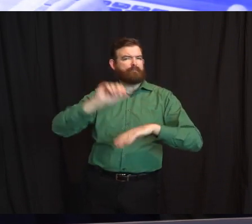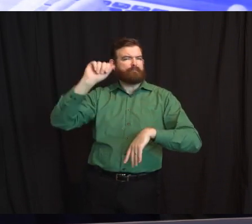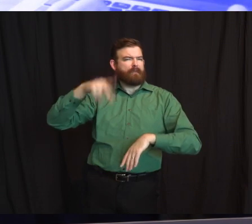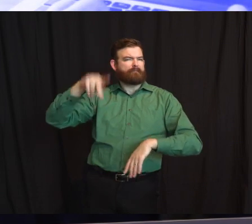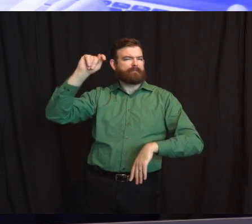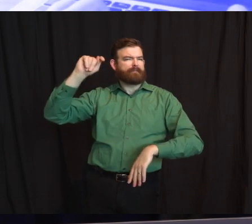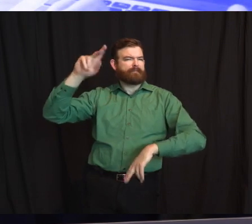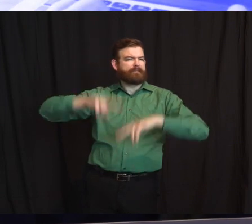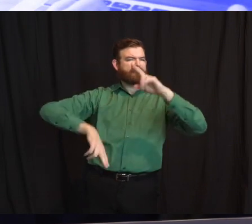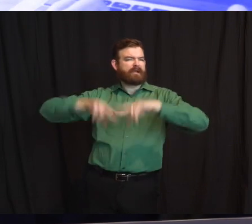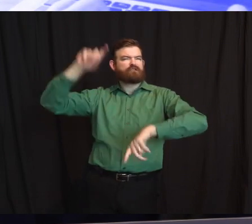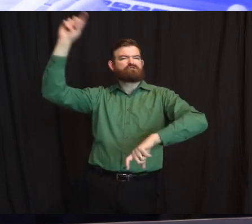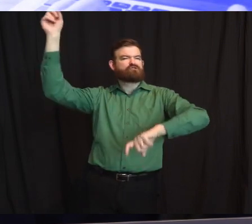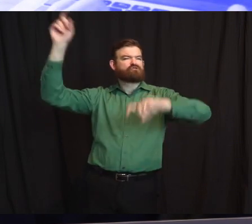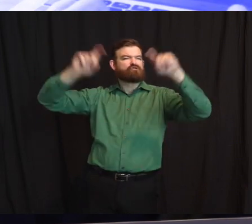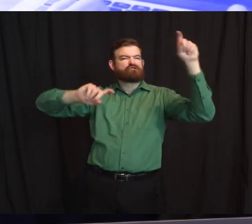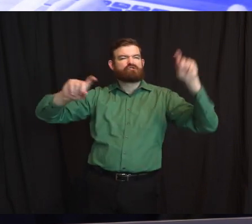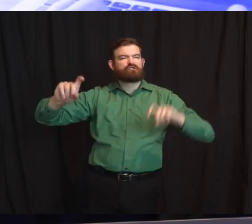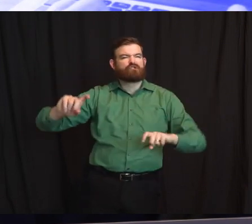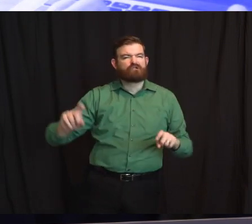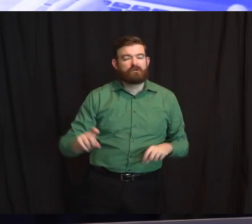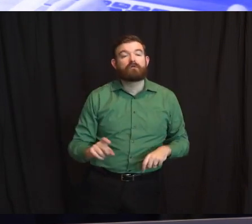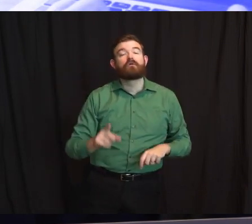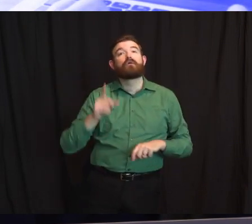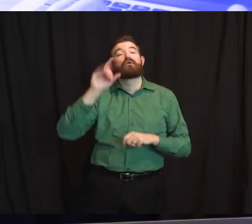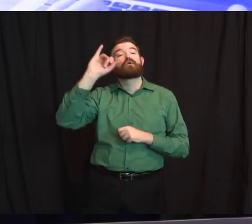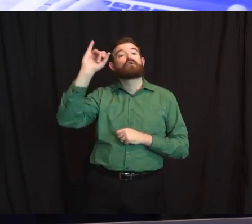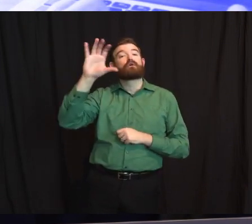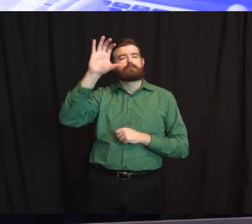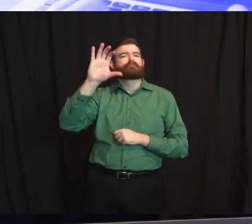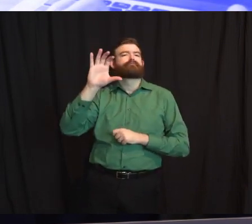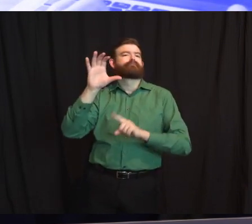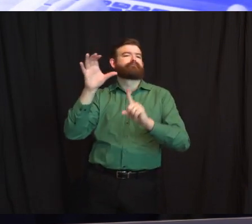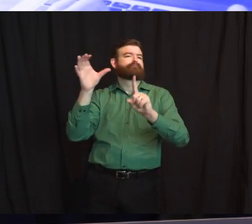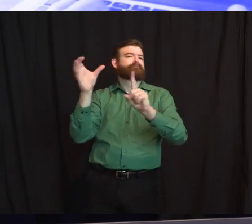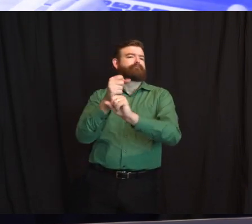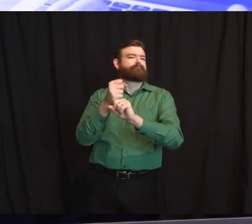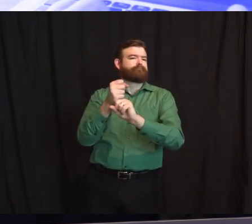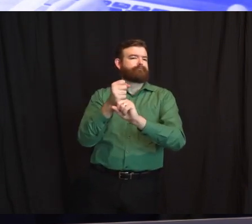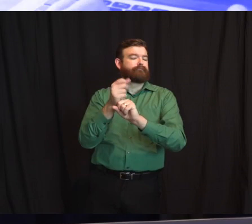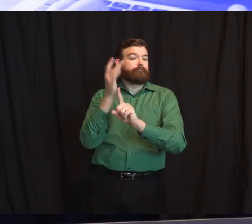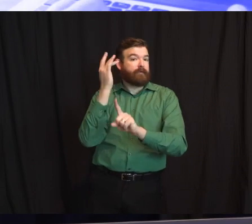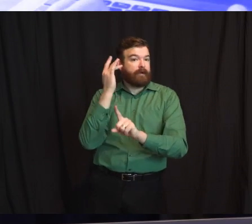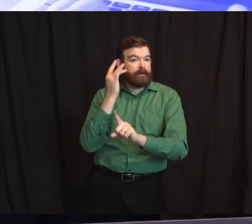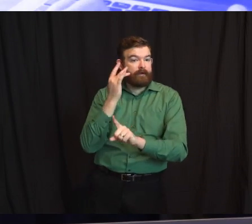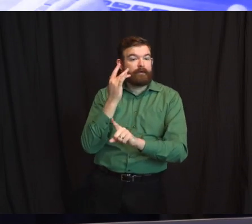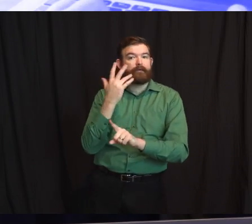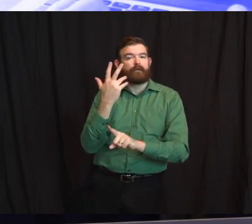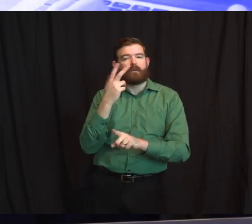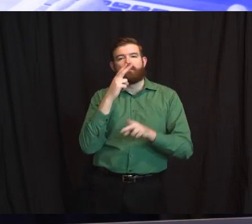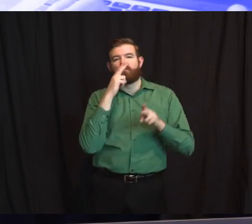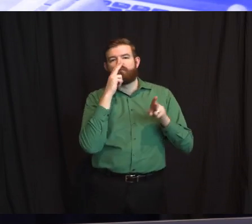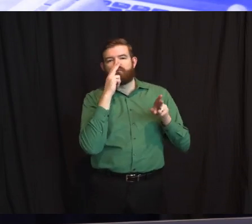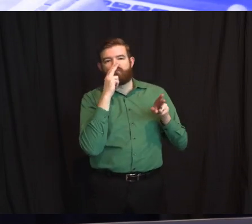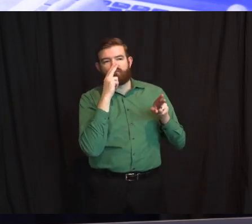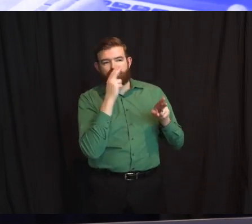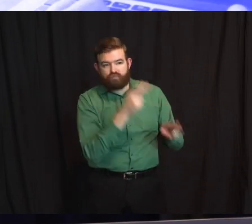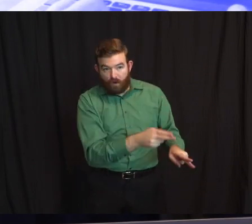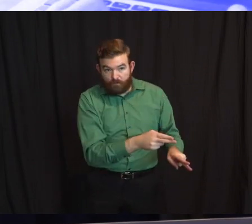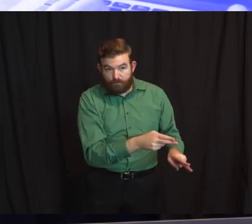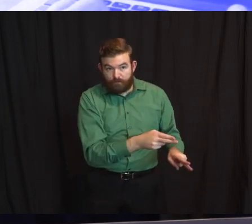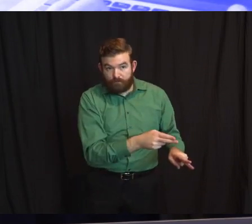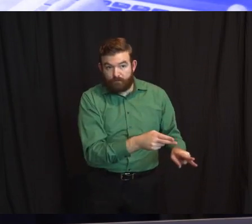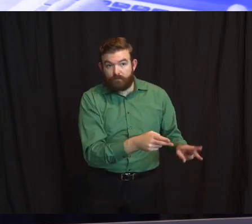a subject arrested as a suspect in 3 armed robberies spit in the arresting officer's face, claiming to have